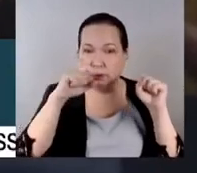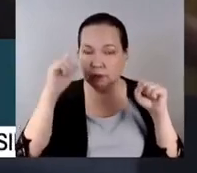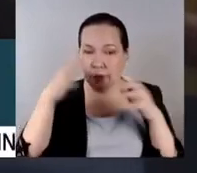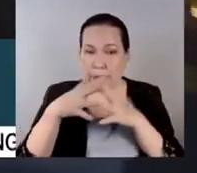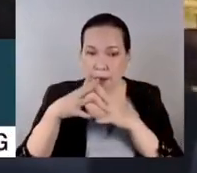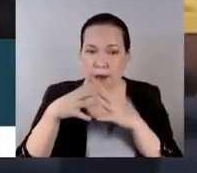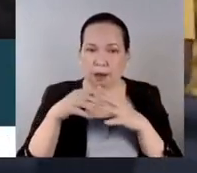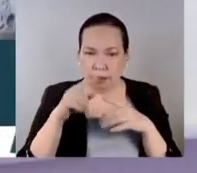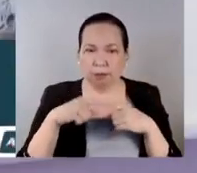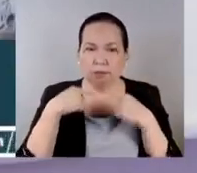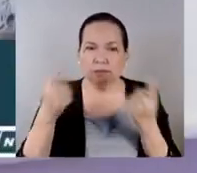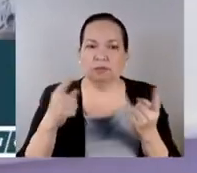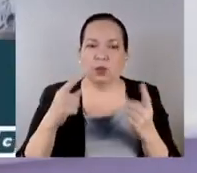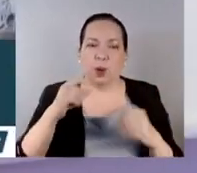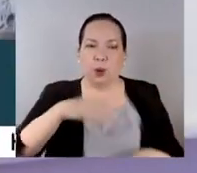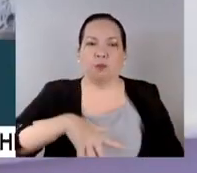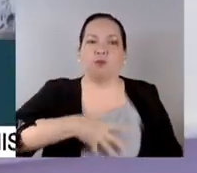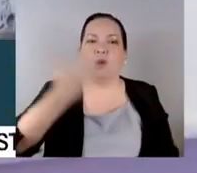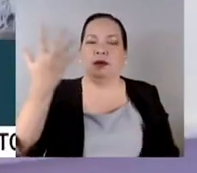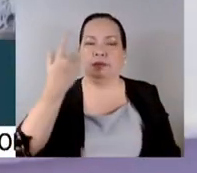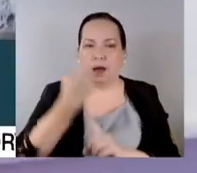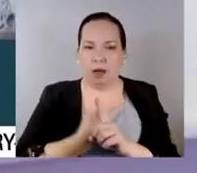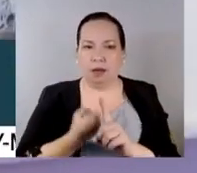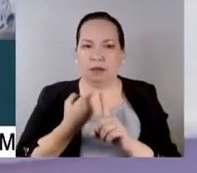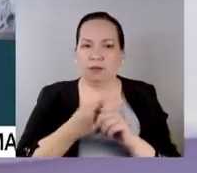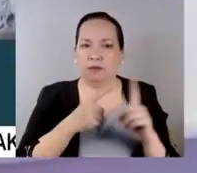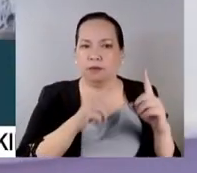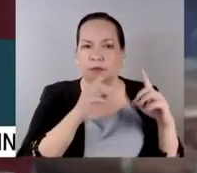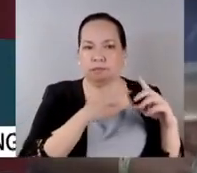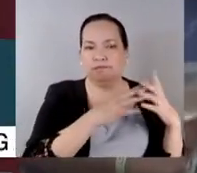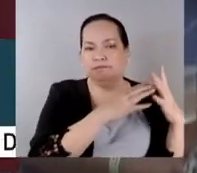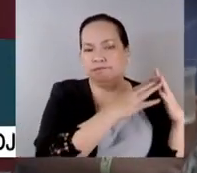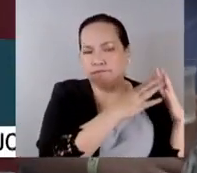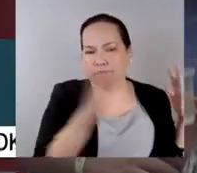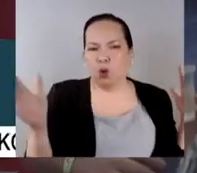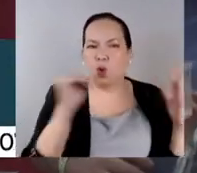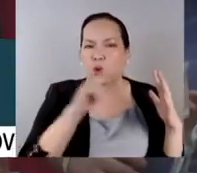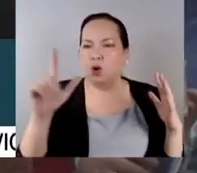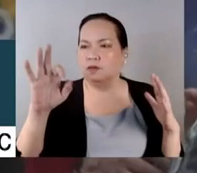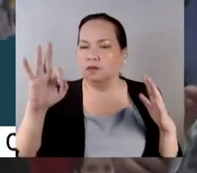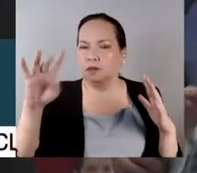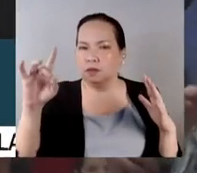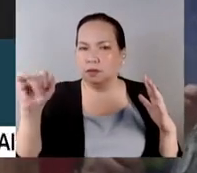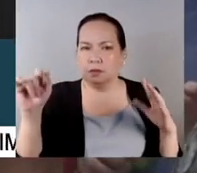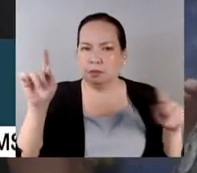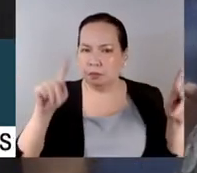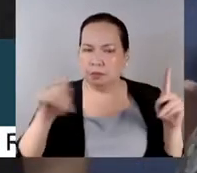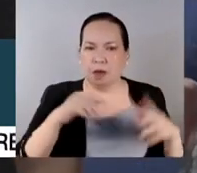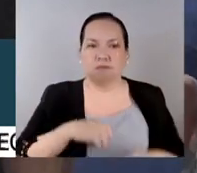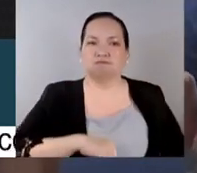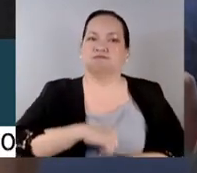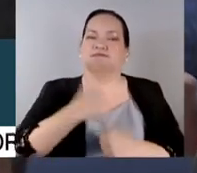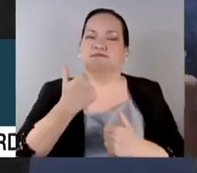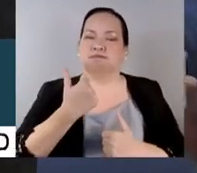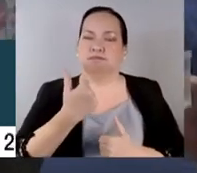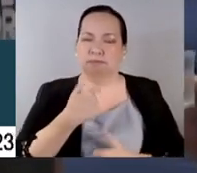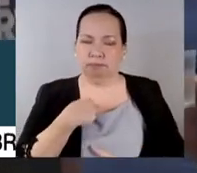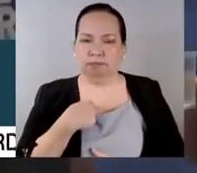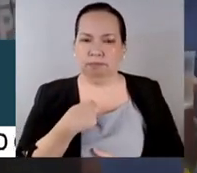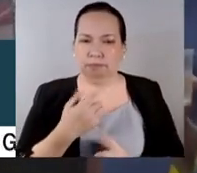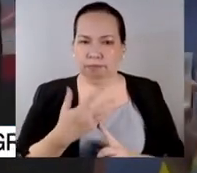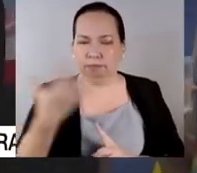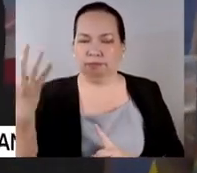from Biden's Washington all the way to DeSantis' home turf of Florida, these Americans are out and proud. Anita Powell, VOA